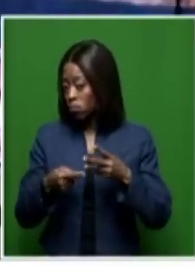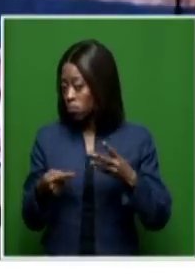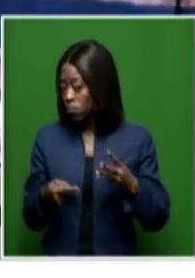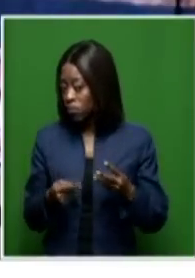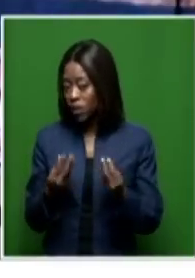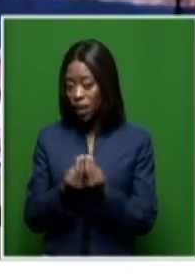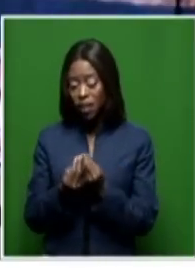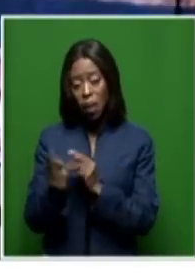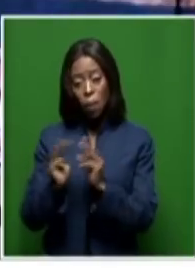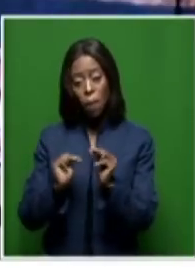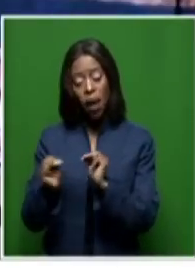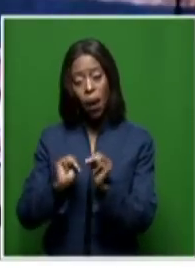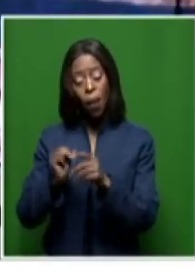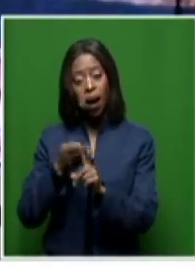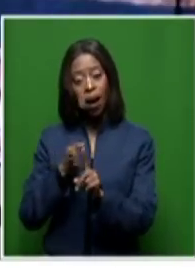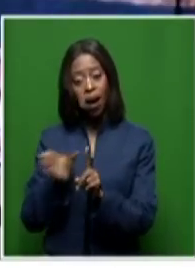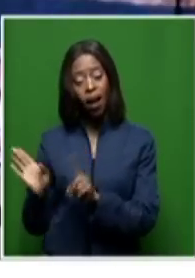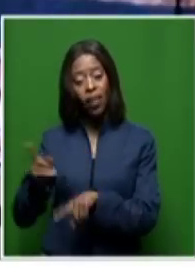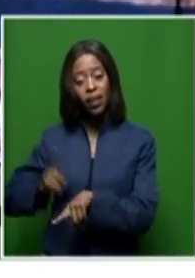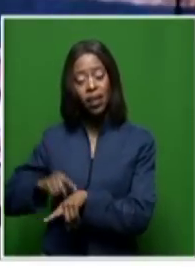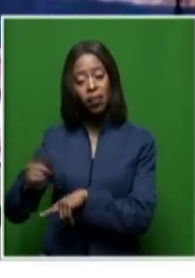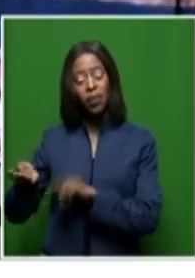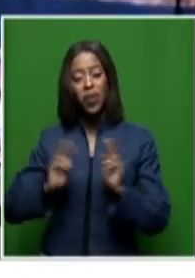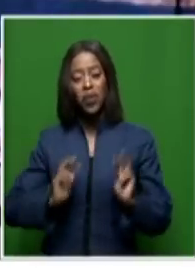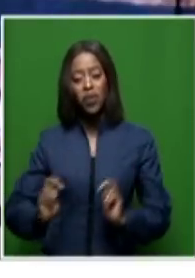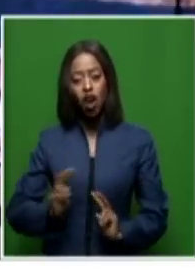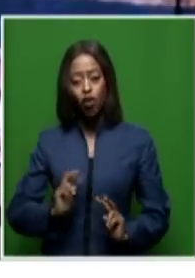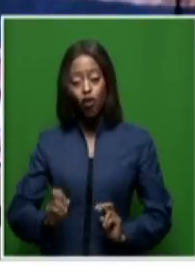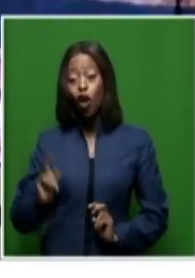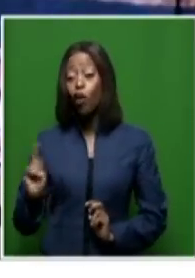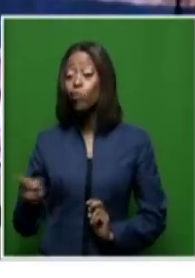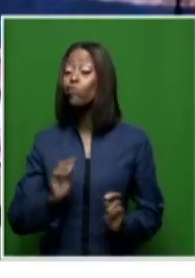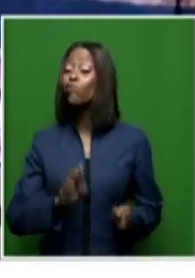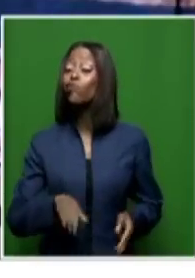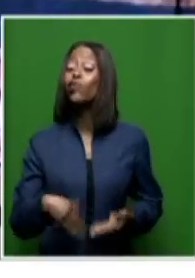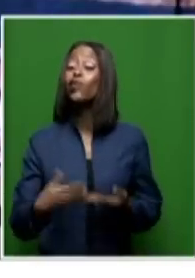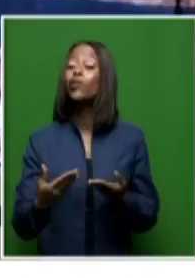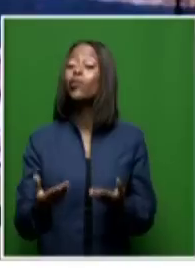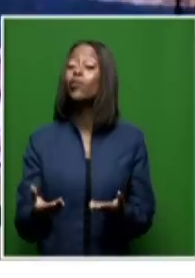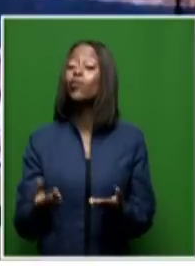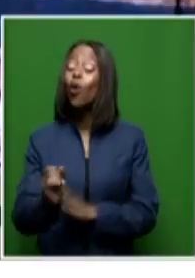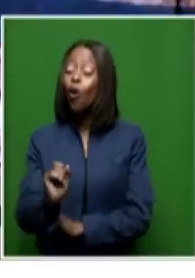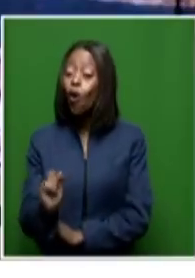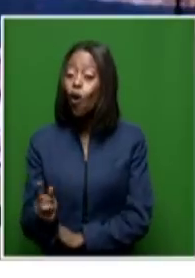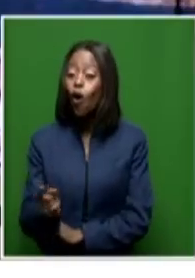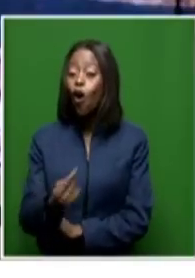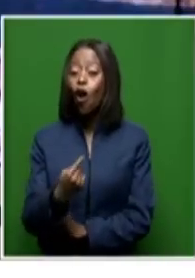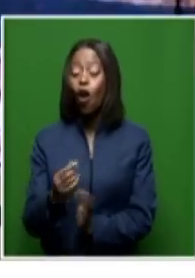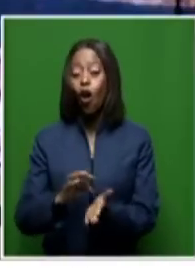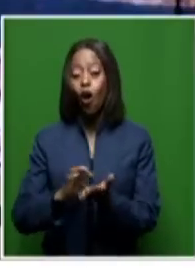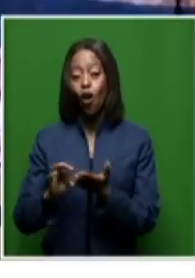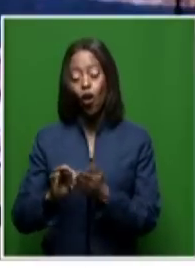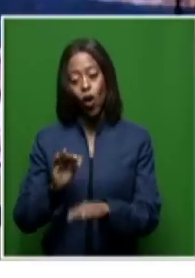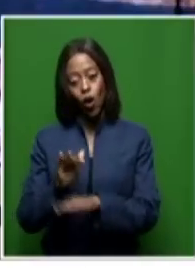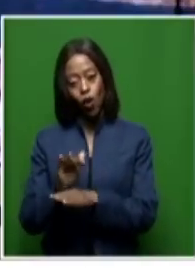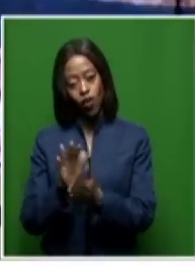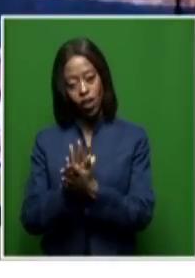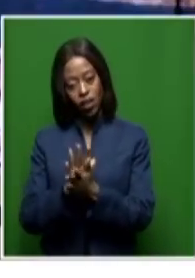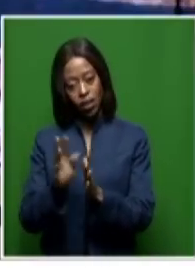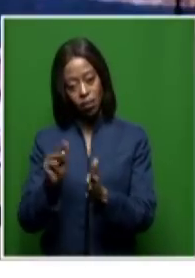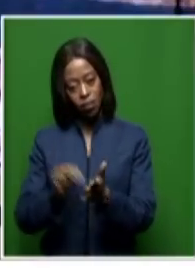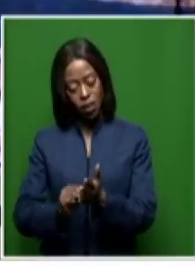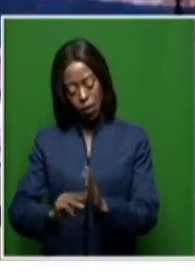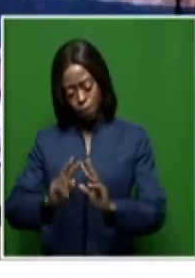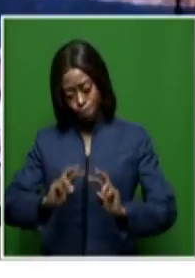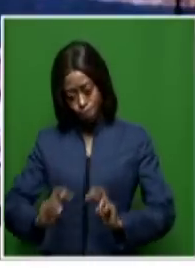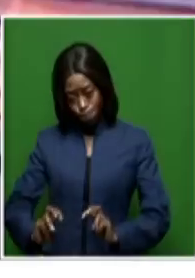irregularity that emerged during her investigation. And she recommended that all contracts above 10 million rand be investigated.